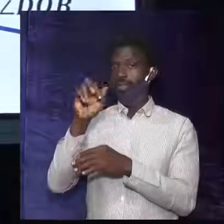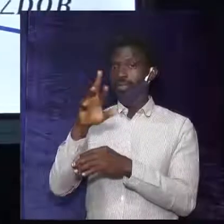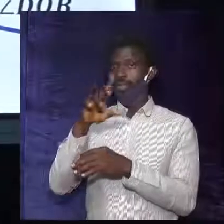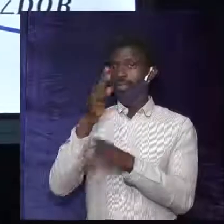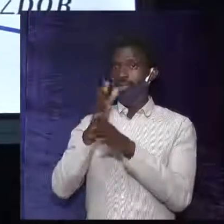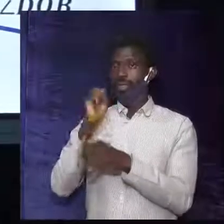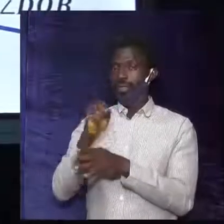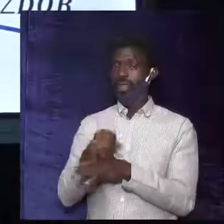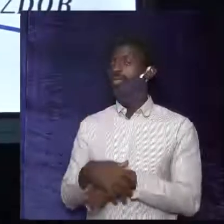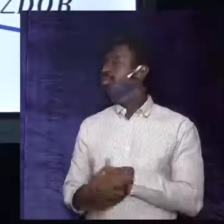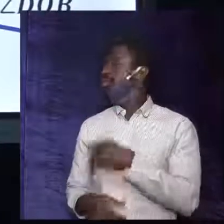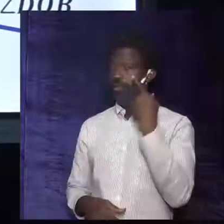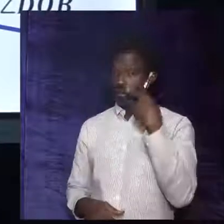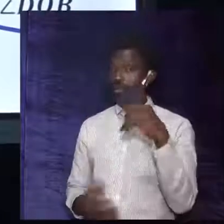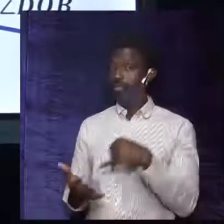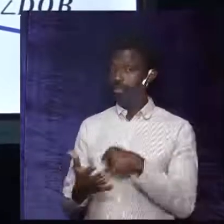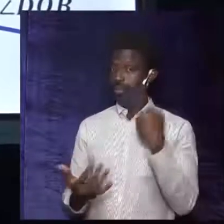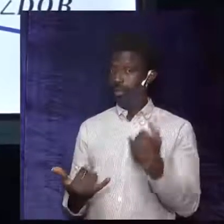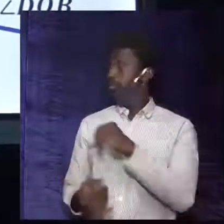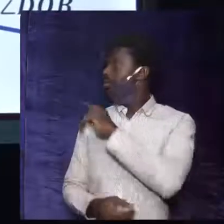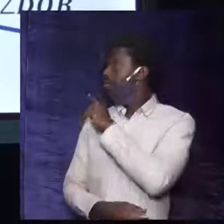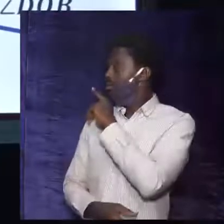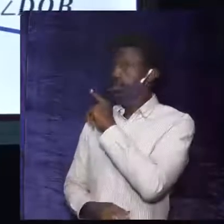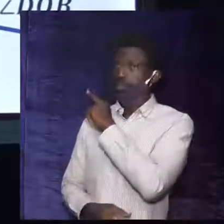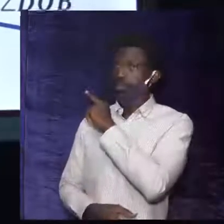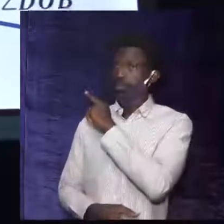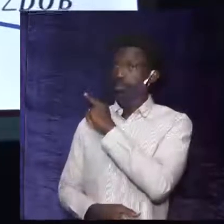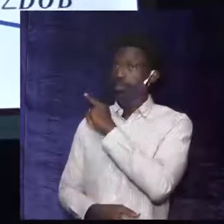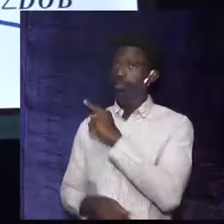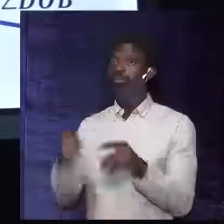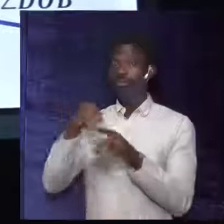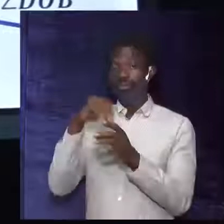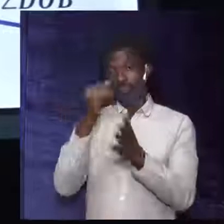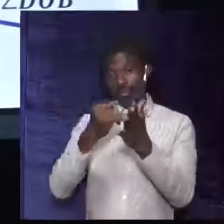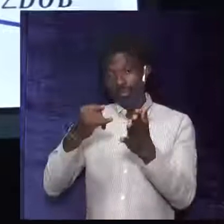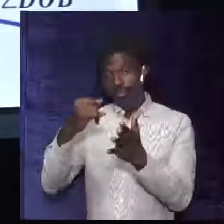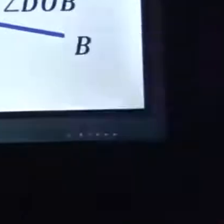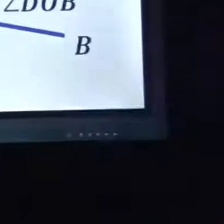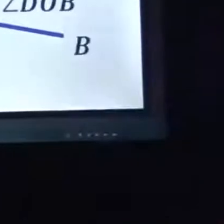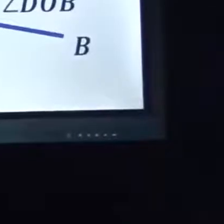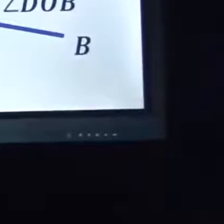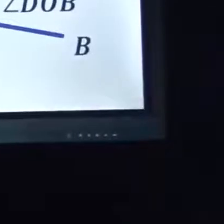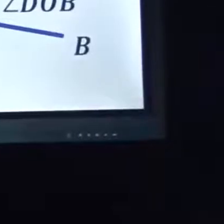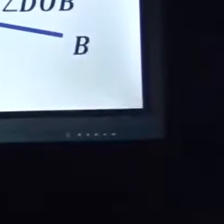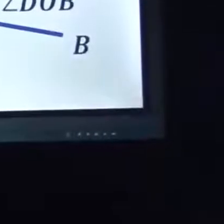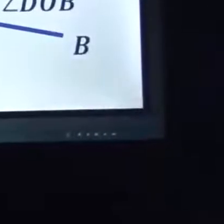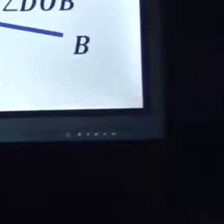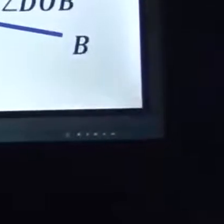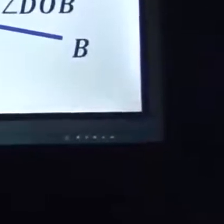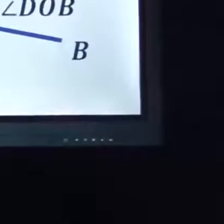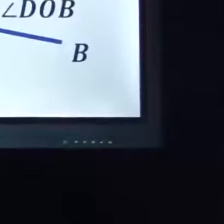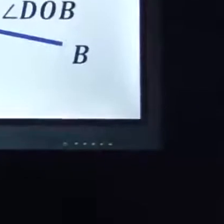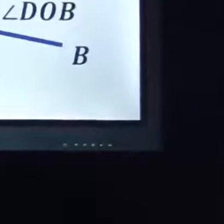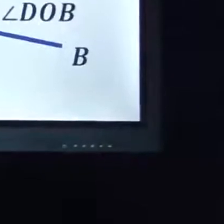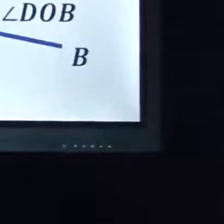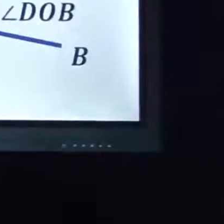angles? You recognize them with the X shape. Anytime you see lines crossing each other, no matter how they are drawn, once you can draw the